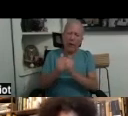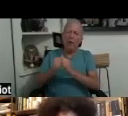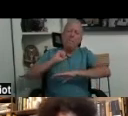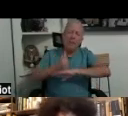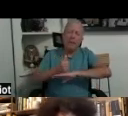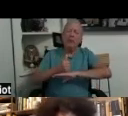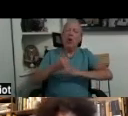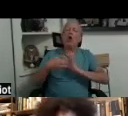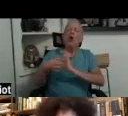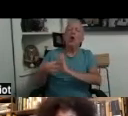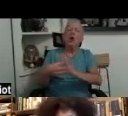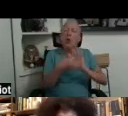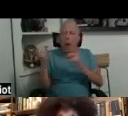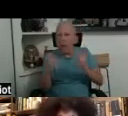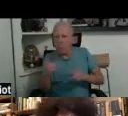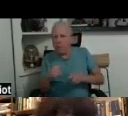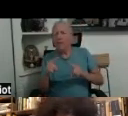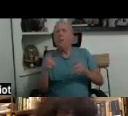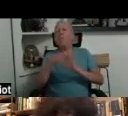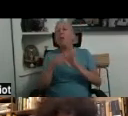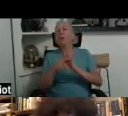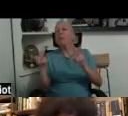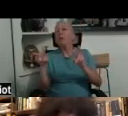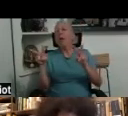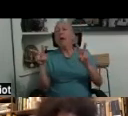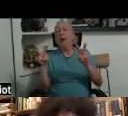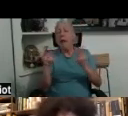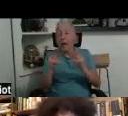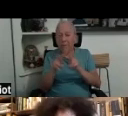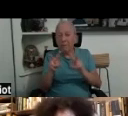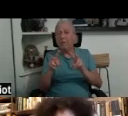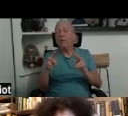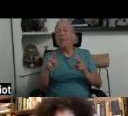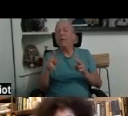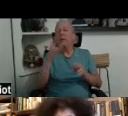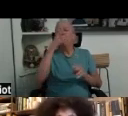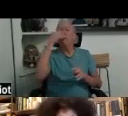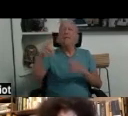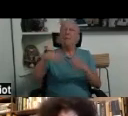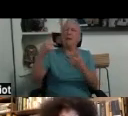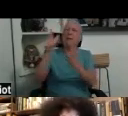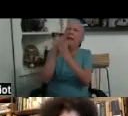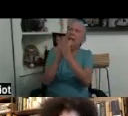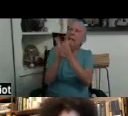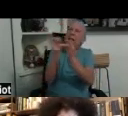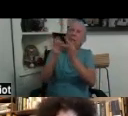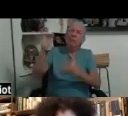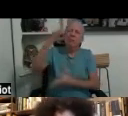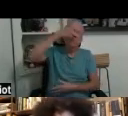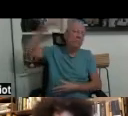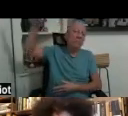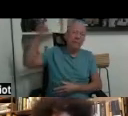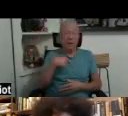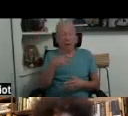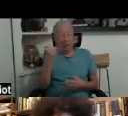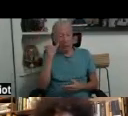principles and values with no concern with being a legal entity. So, whether you define a co op as